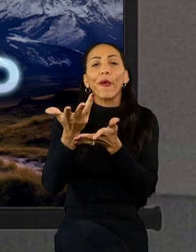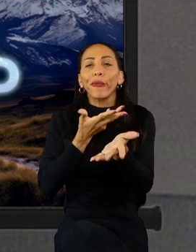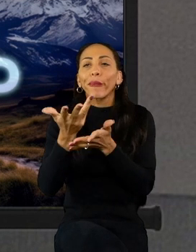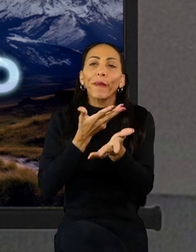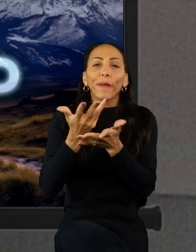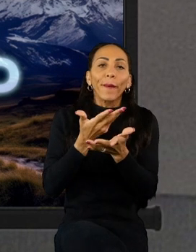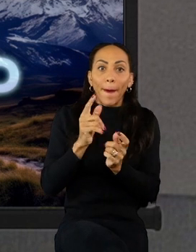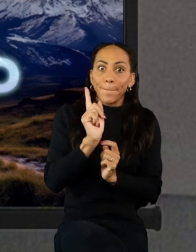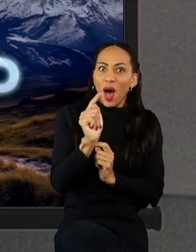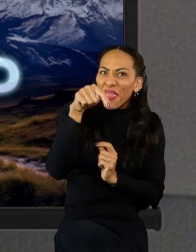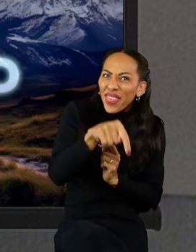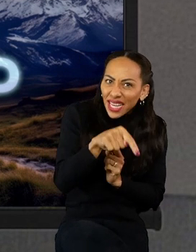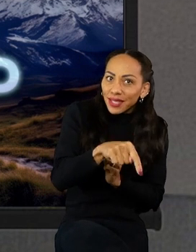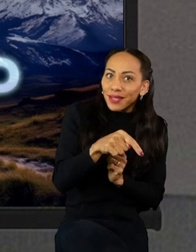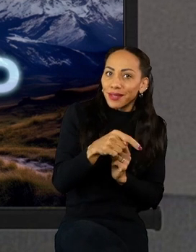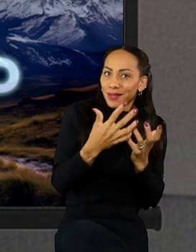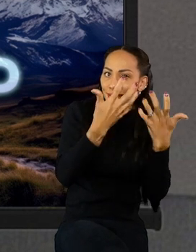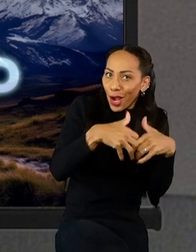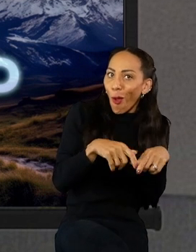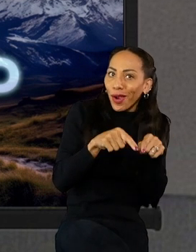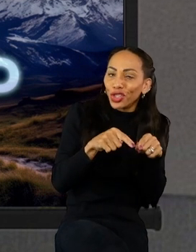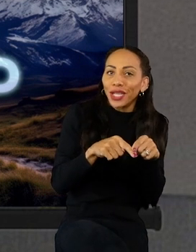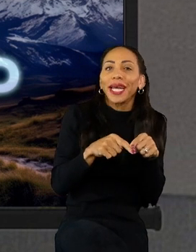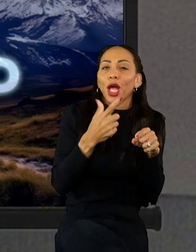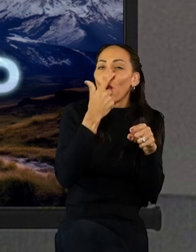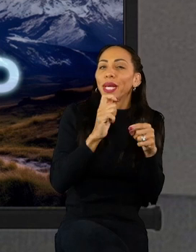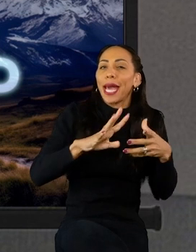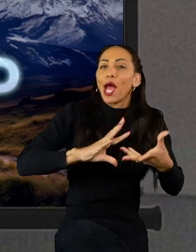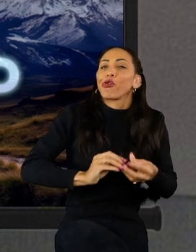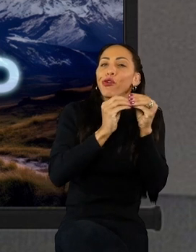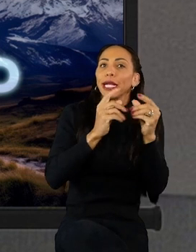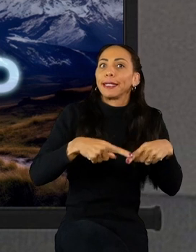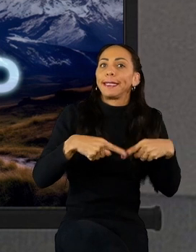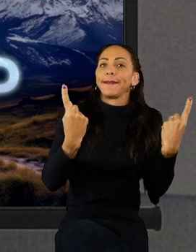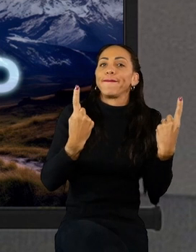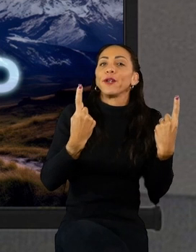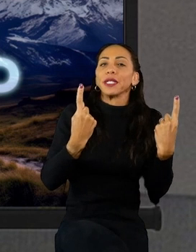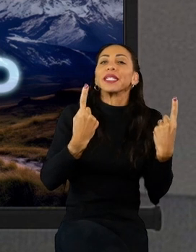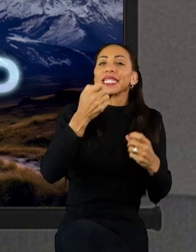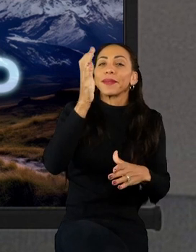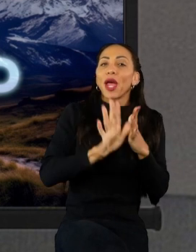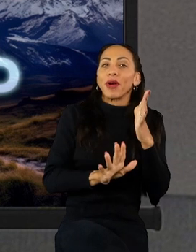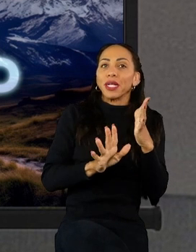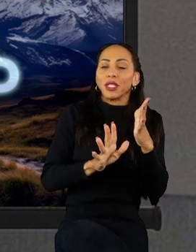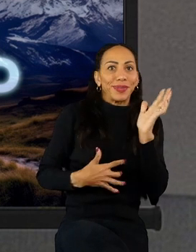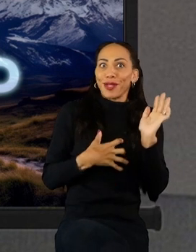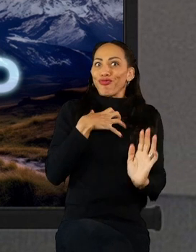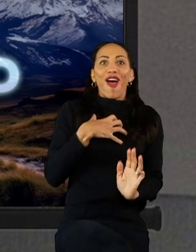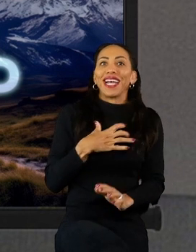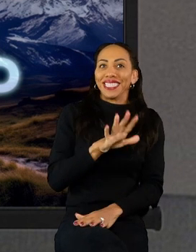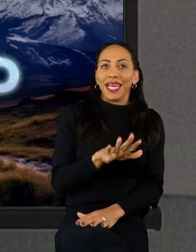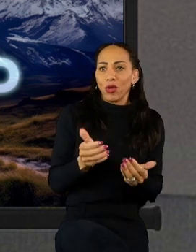people and be there. But I think this gives us an opportunity to create a different experience that